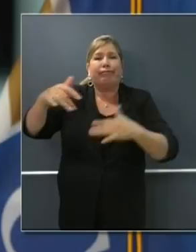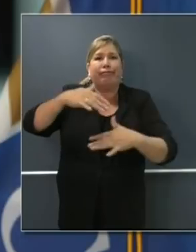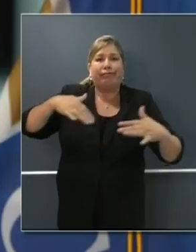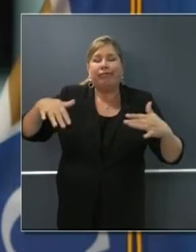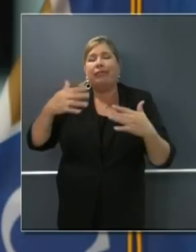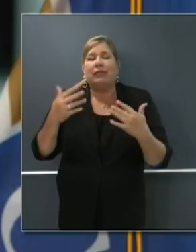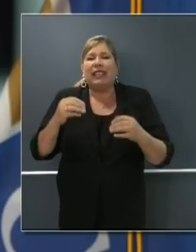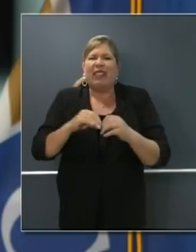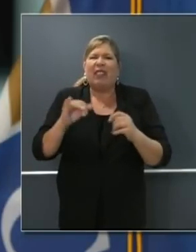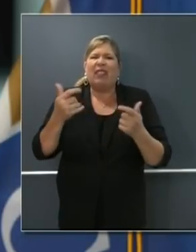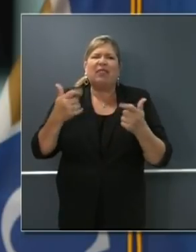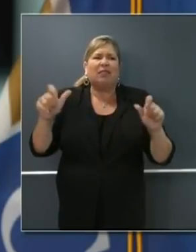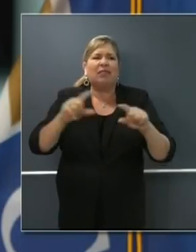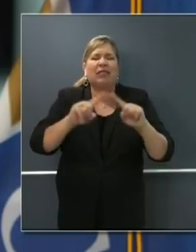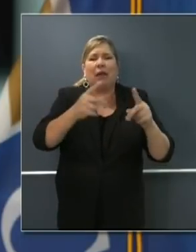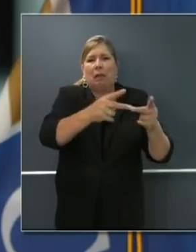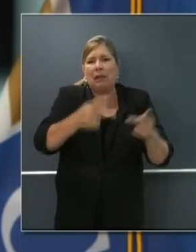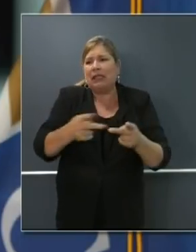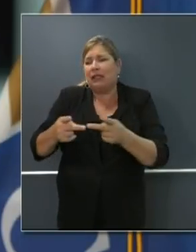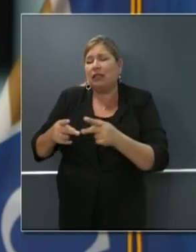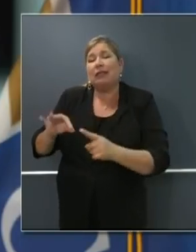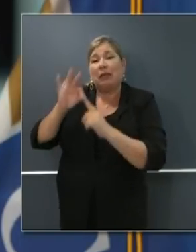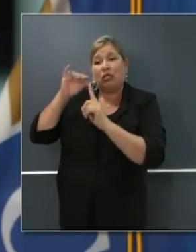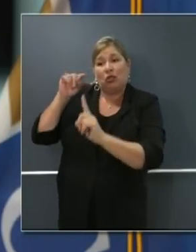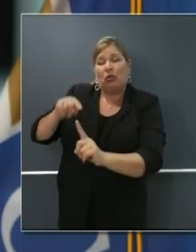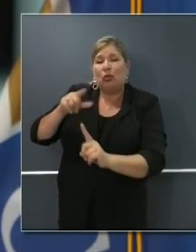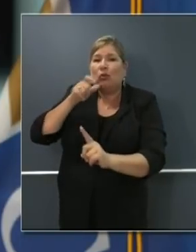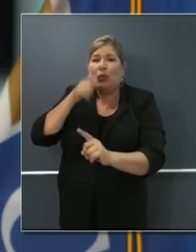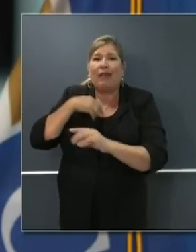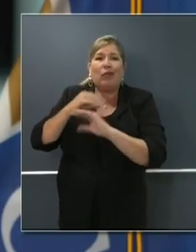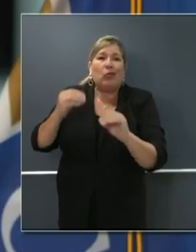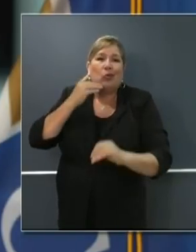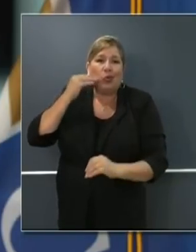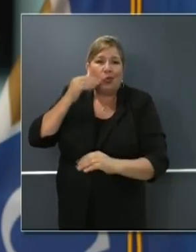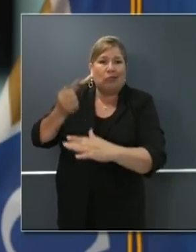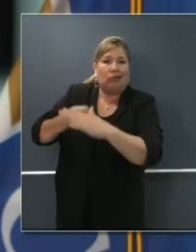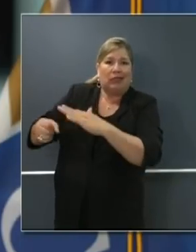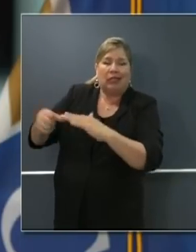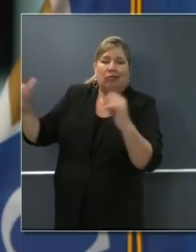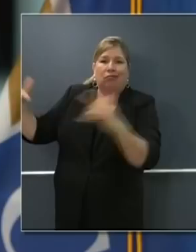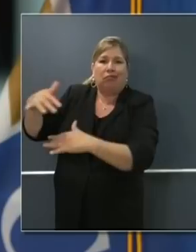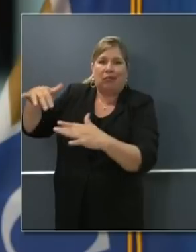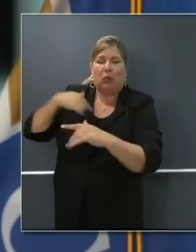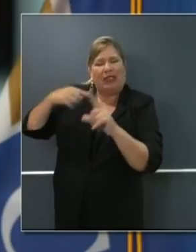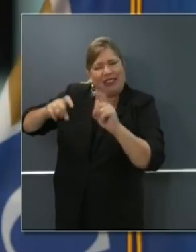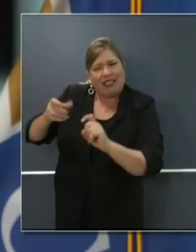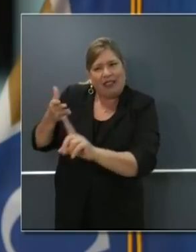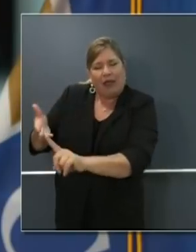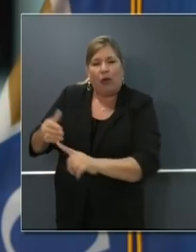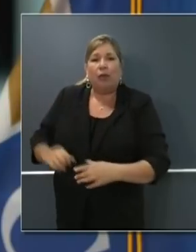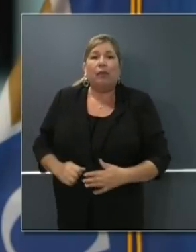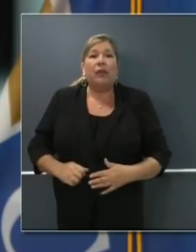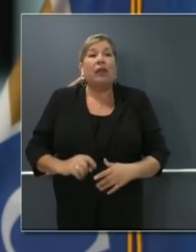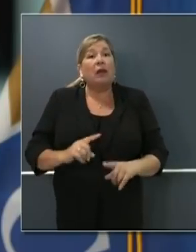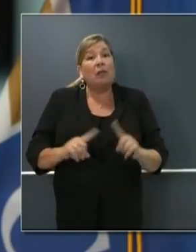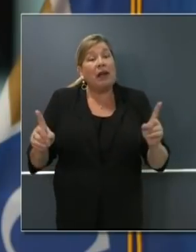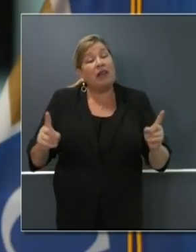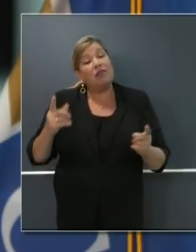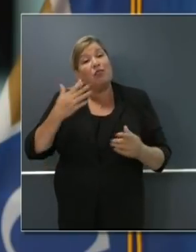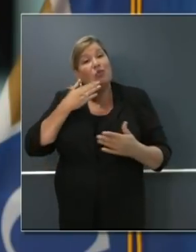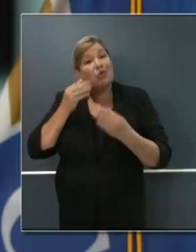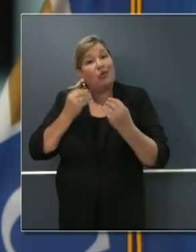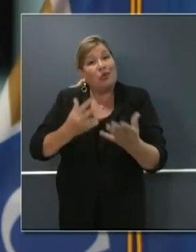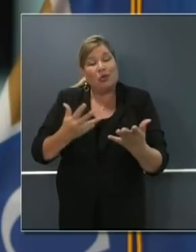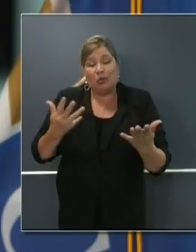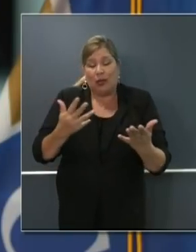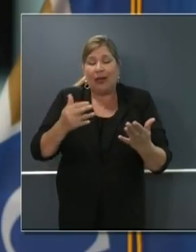broader facilities for our homeless. But good news remains, we're seeing a substantial increase of testing on